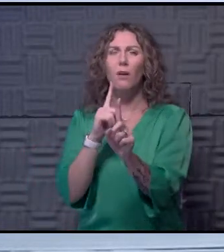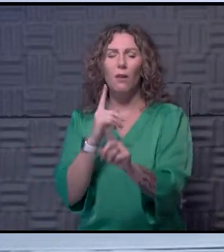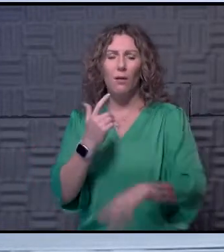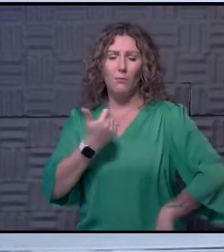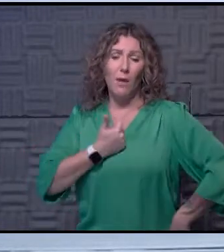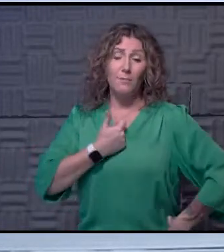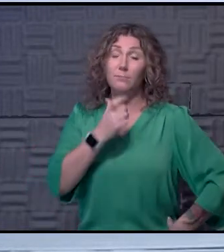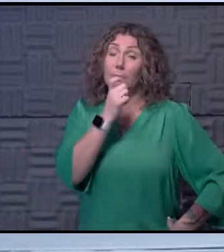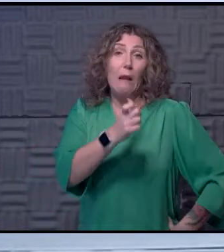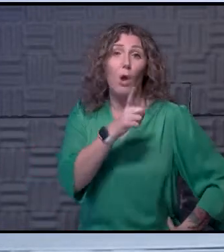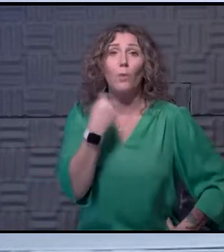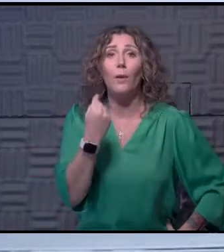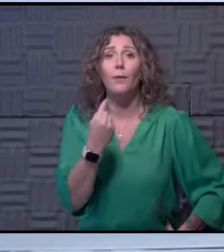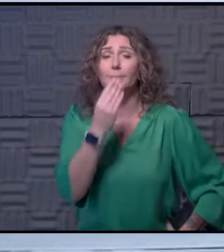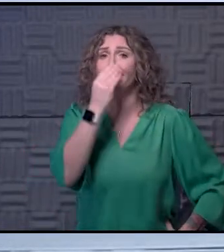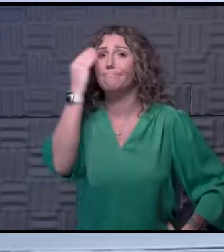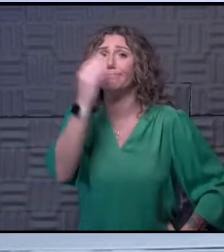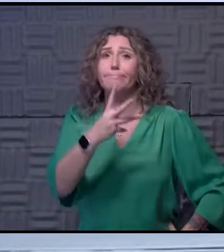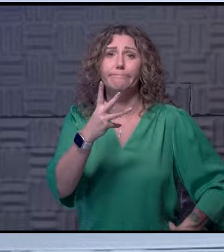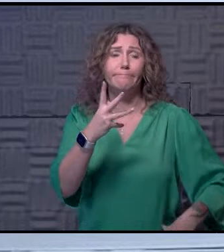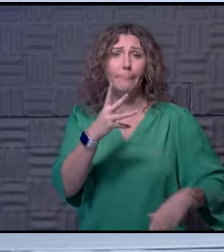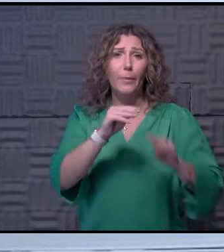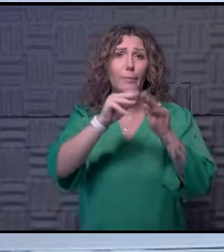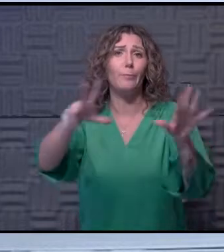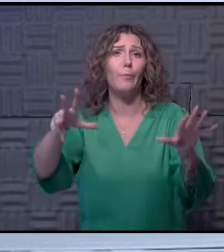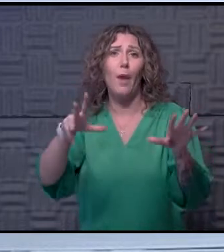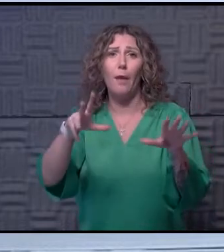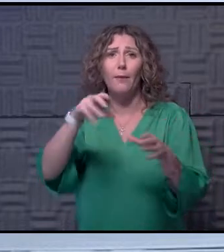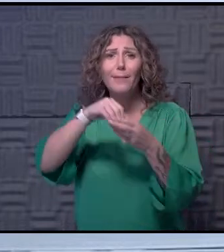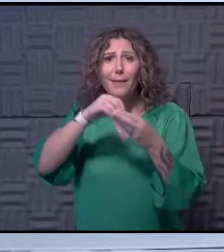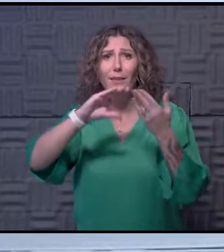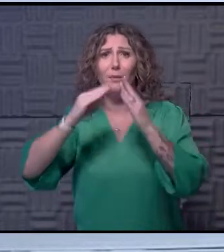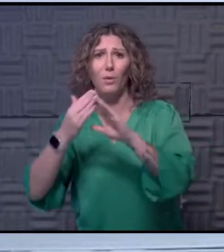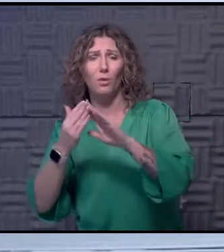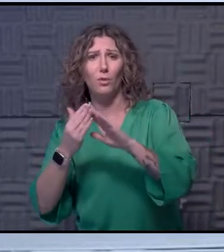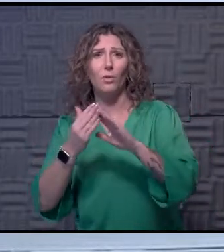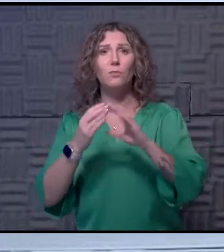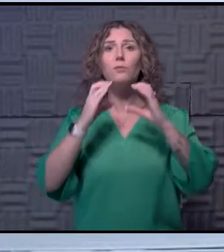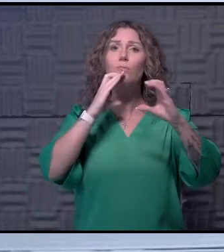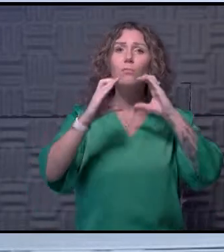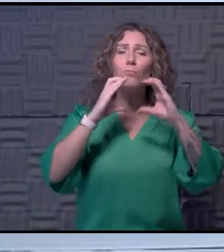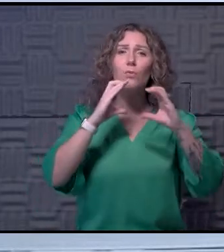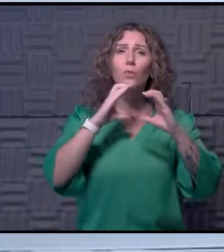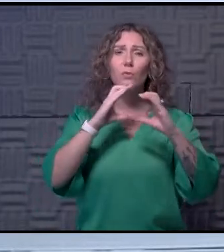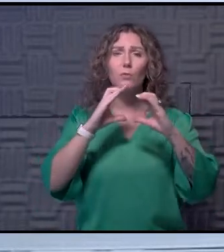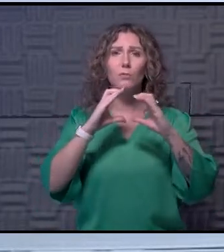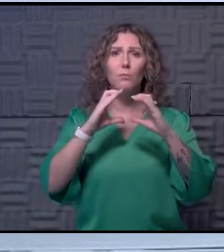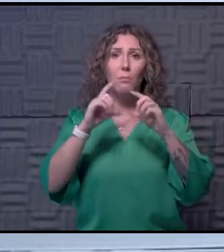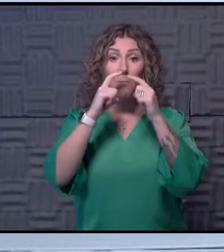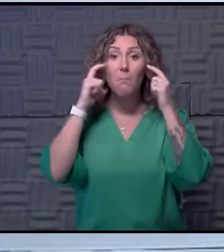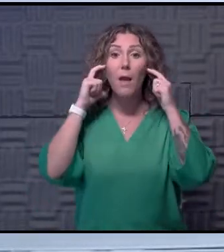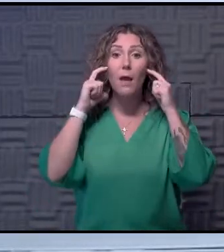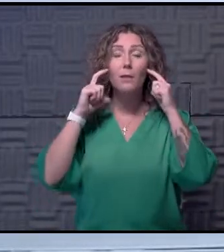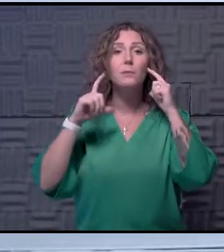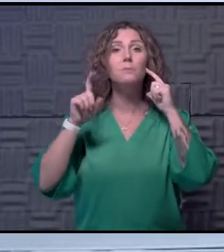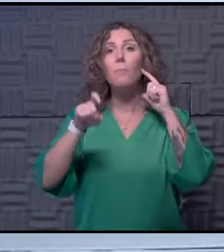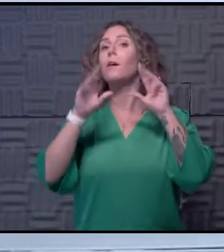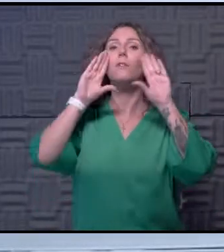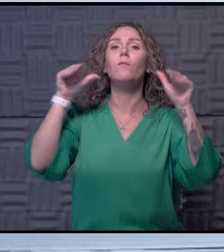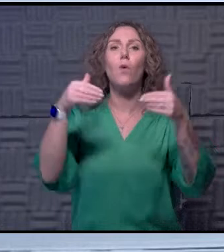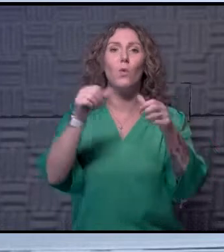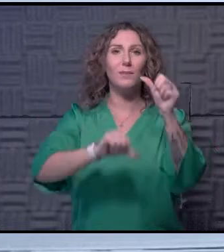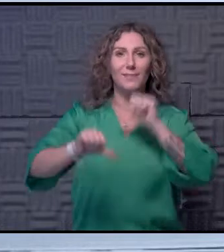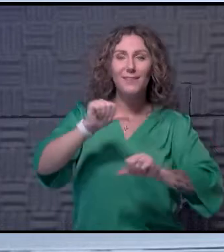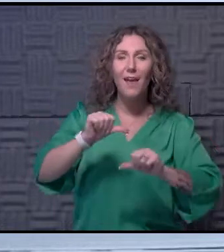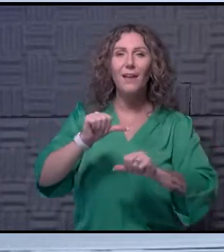not at risk, and they just don't really care about the spread within the community. So communication about masks needs to be focused on the science, like Dr.